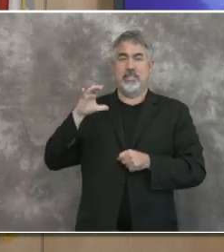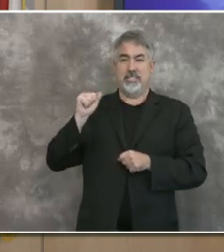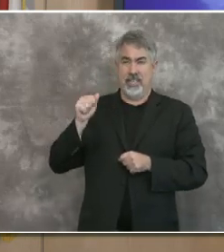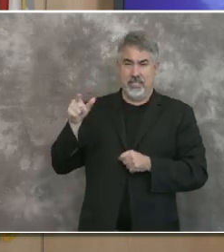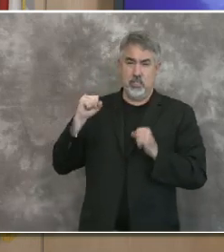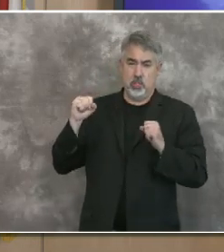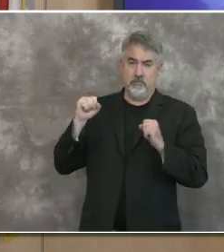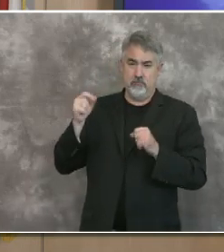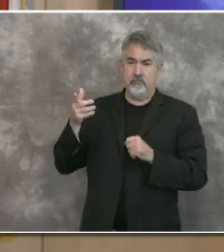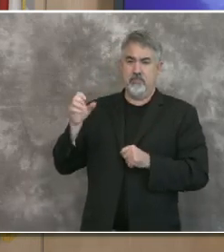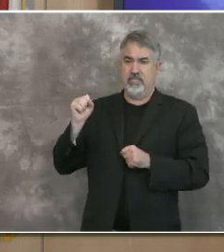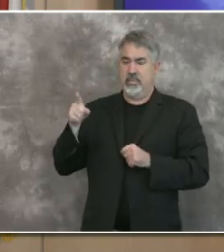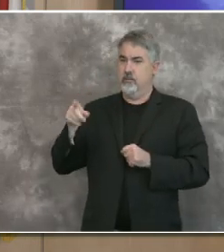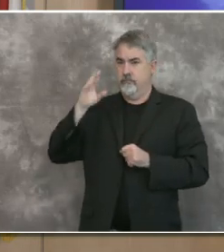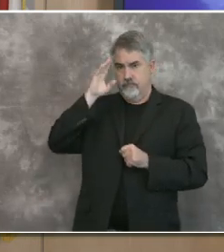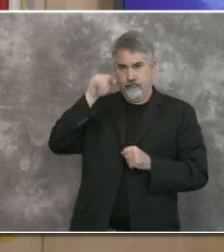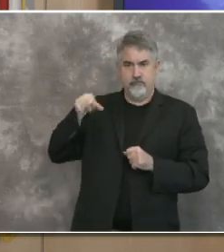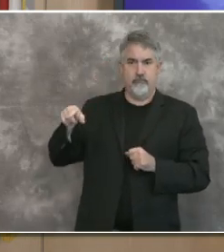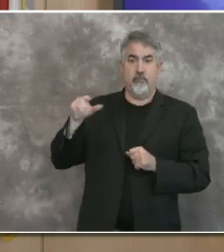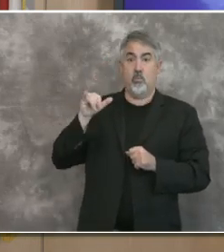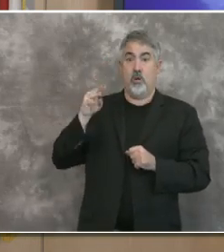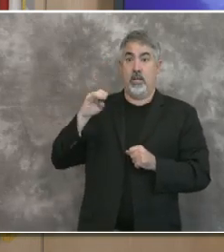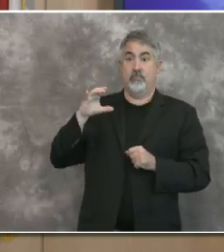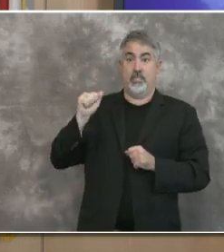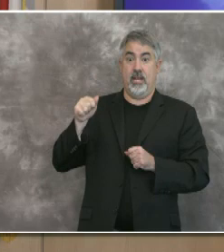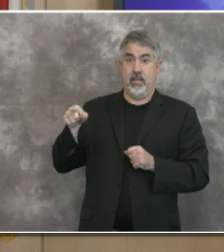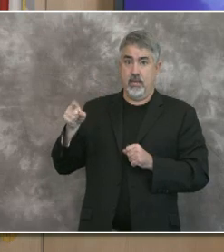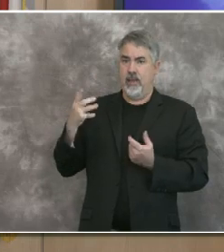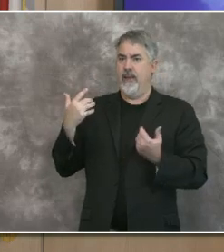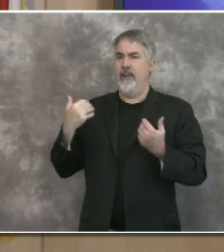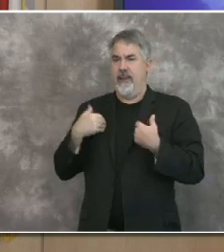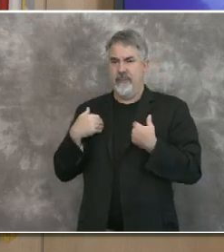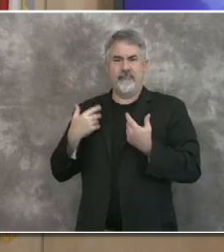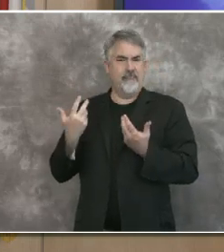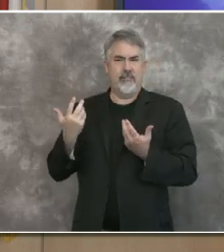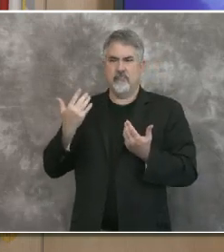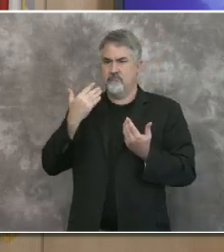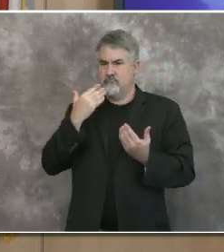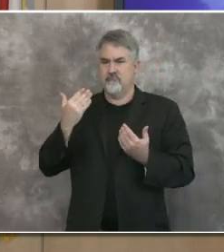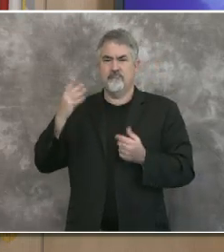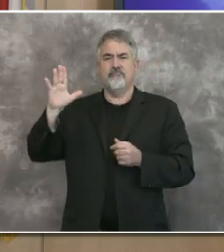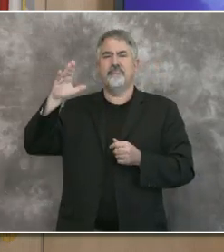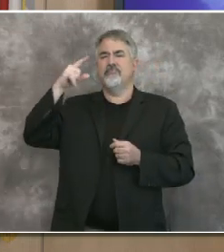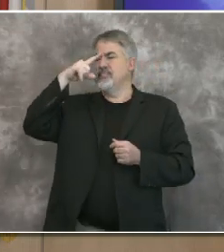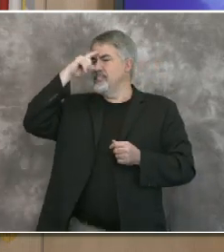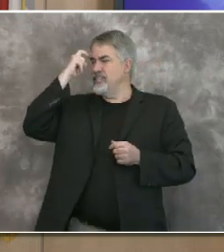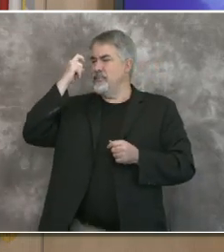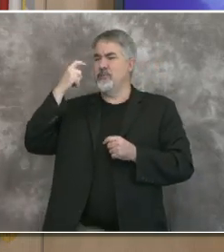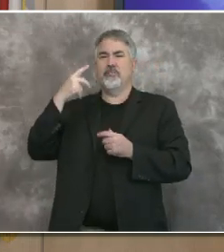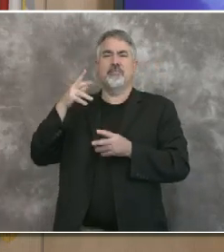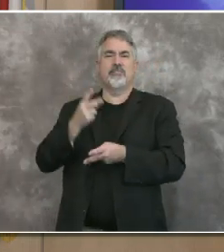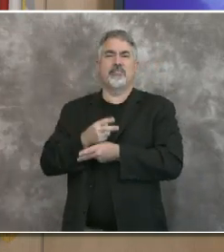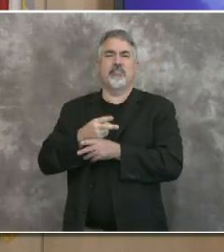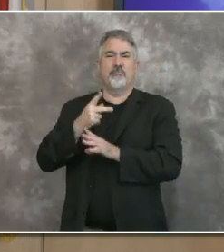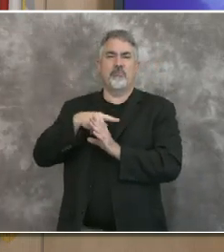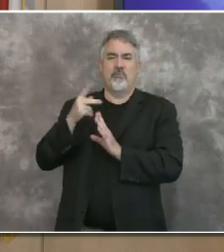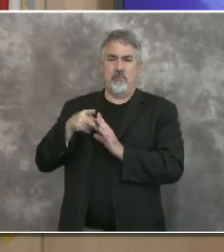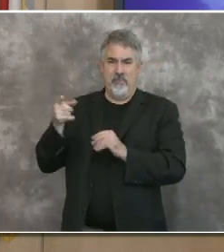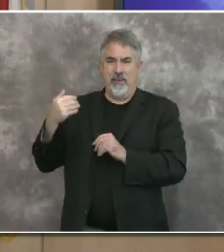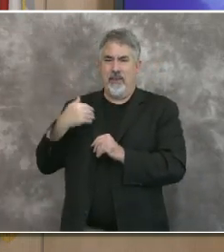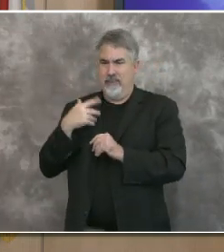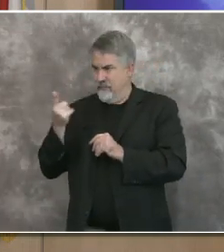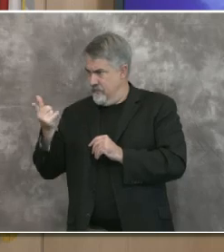I know has an interest in figuring out how they can get their summer child care programs up and running to be a